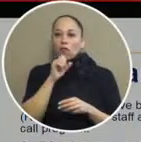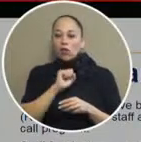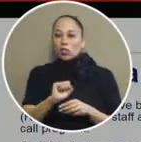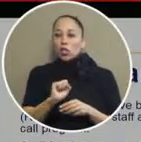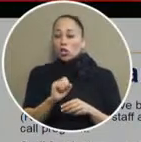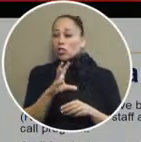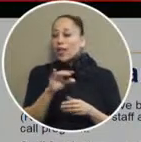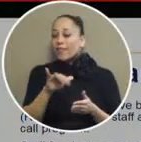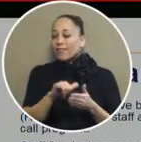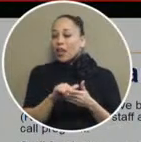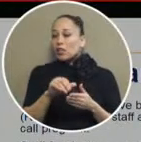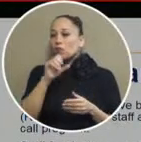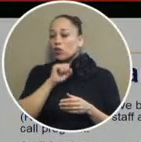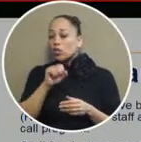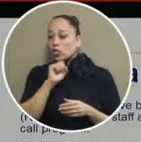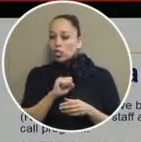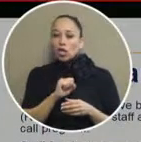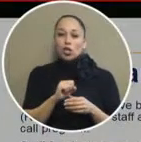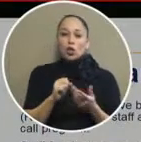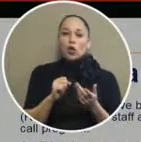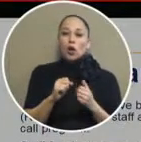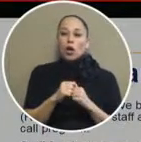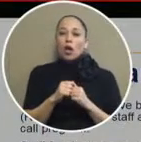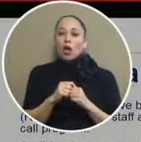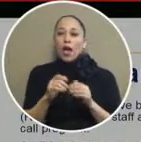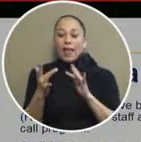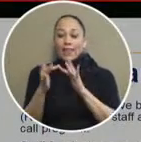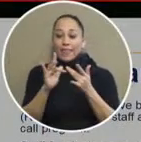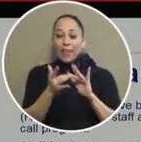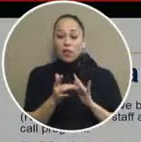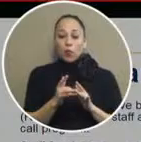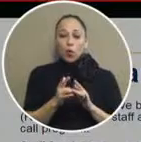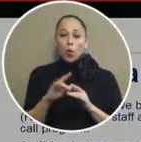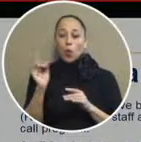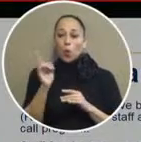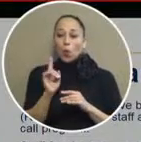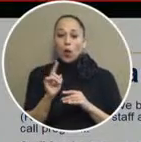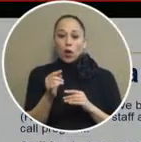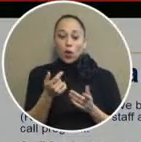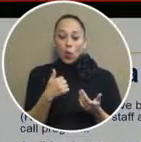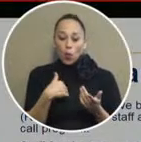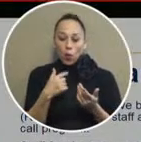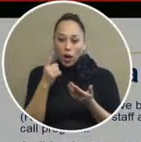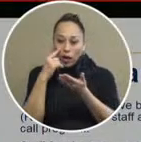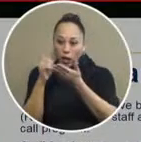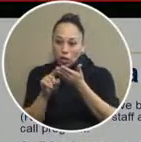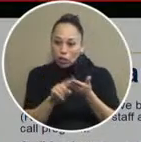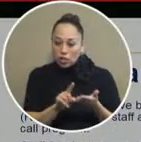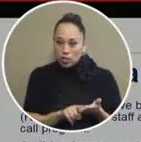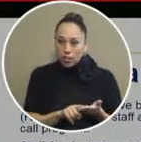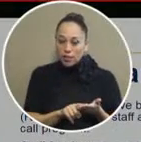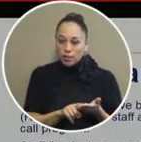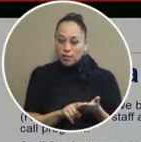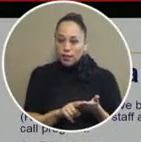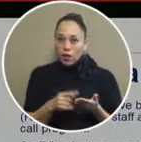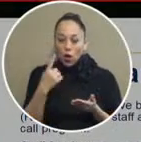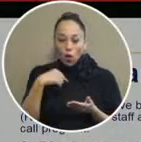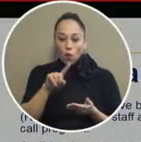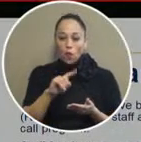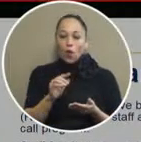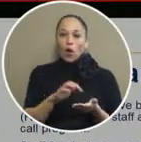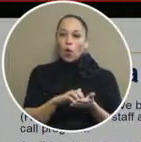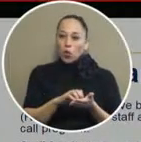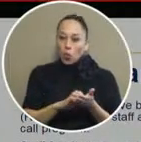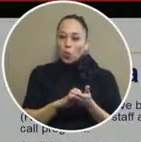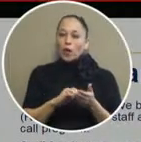where kind of a senior to senior phone tree network where we just did wellness checks on our vulnerable